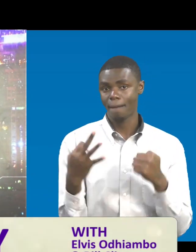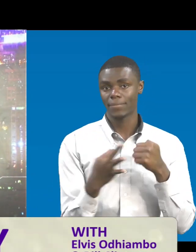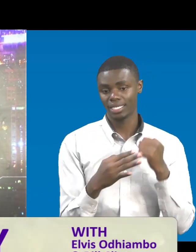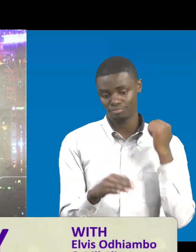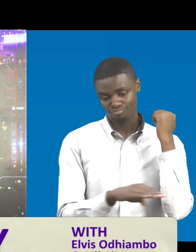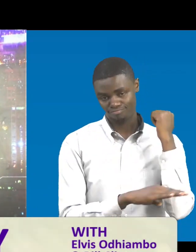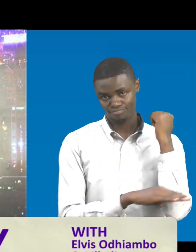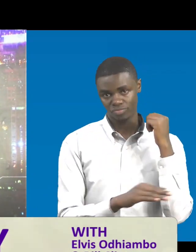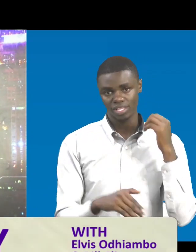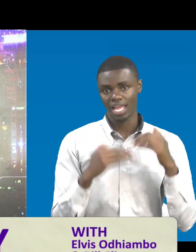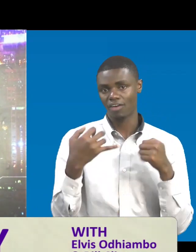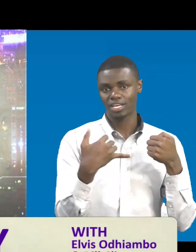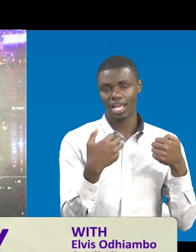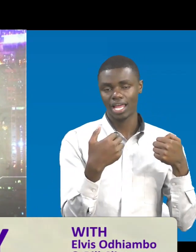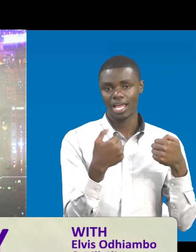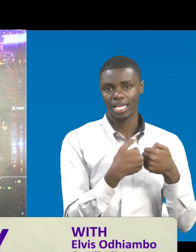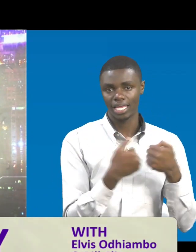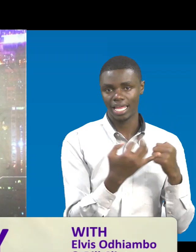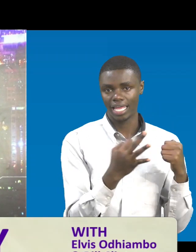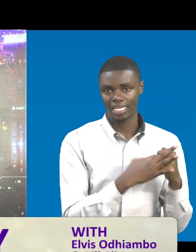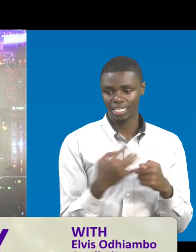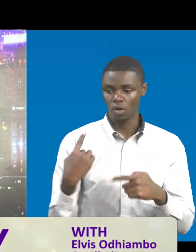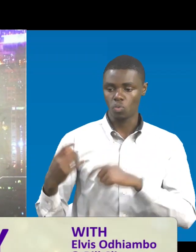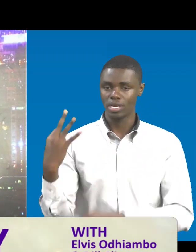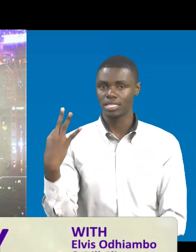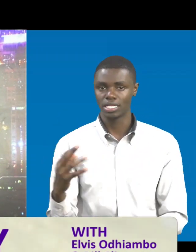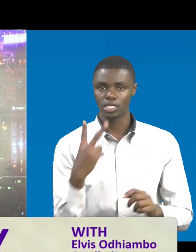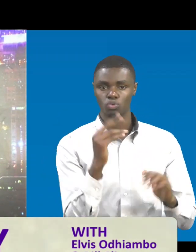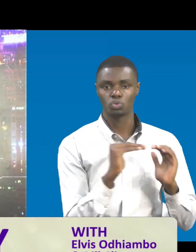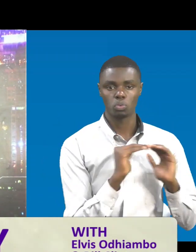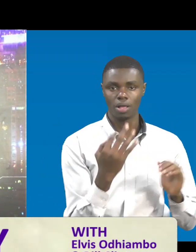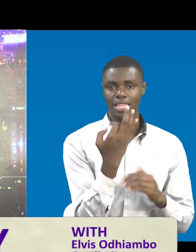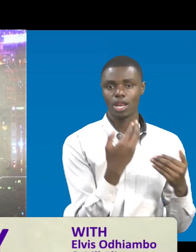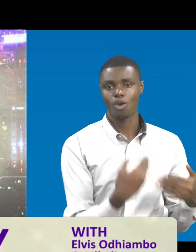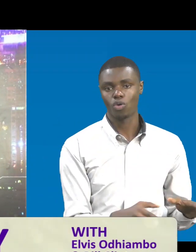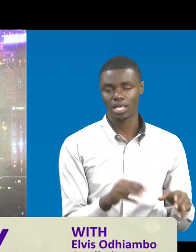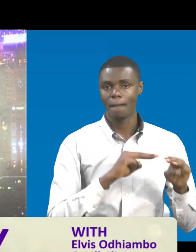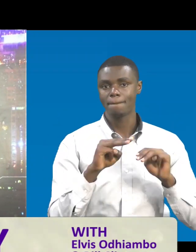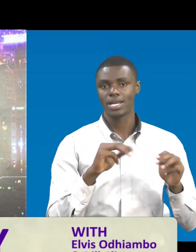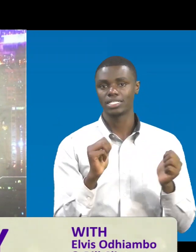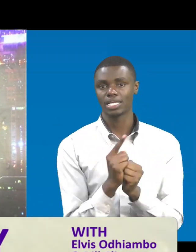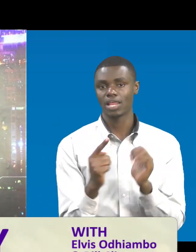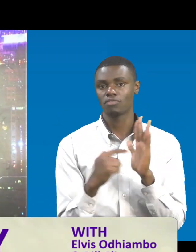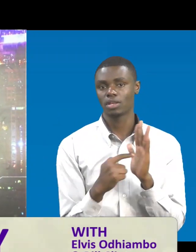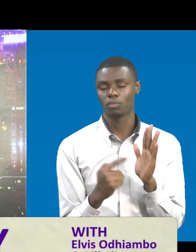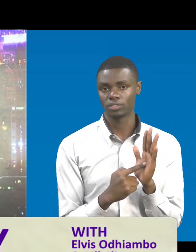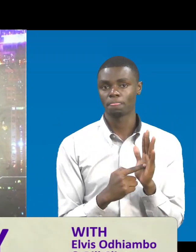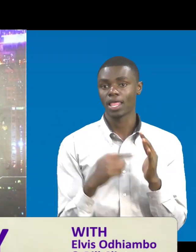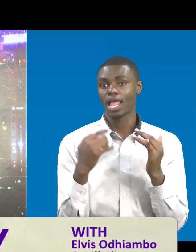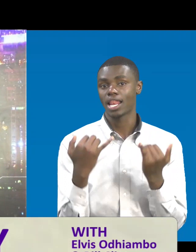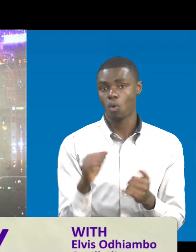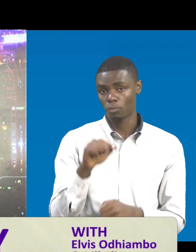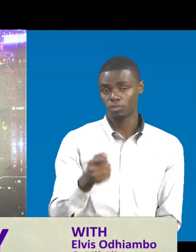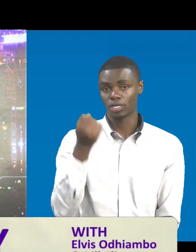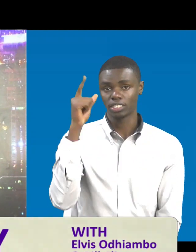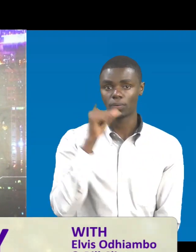table. After 8 games, they have only registered 3 wins, 2 draws, and 3 losses, managing 11 points along the way. Now, that you can understand